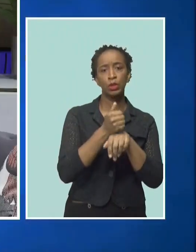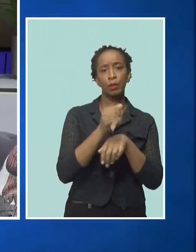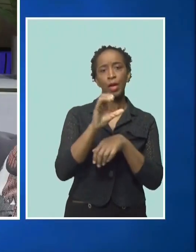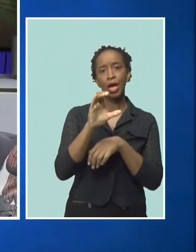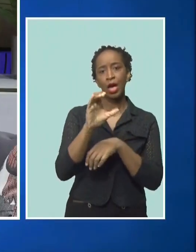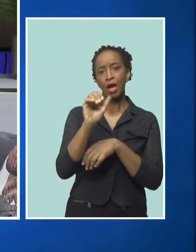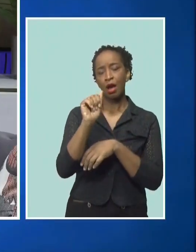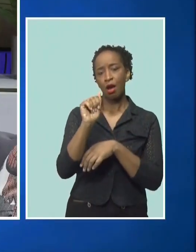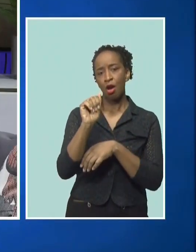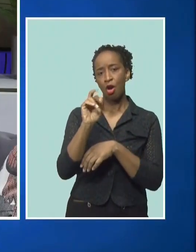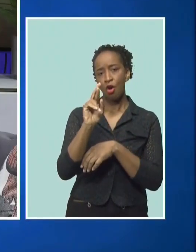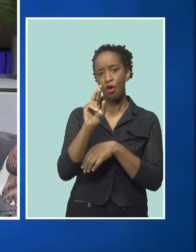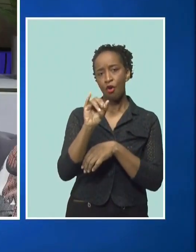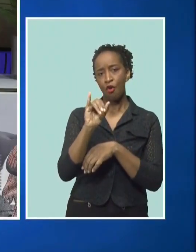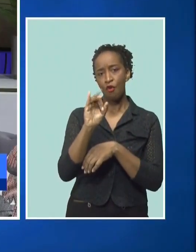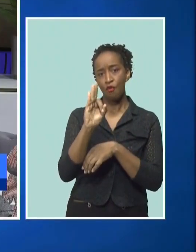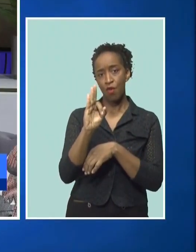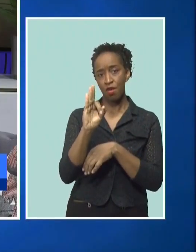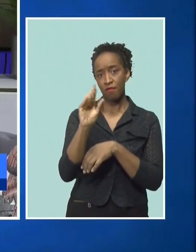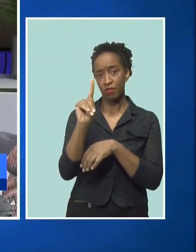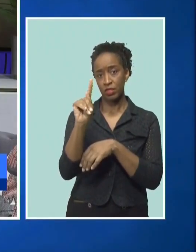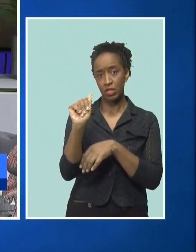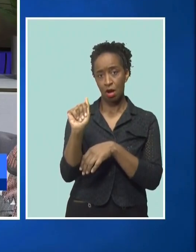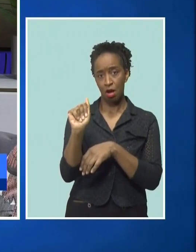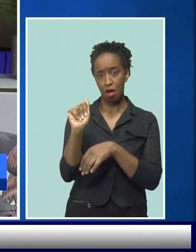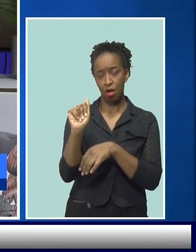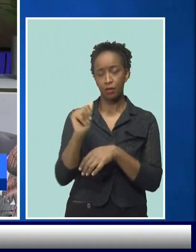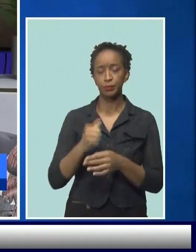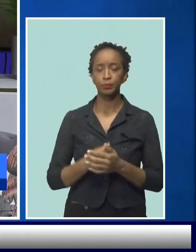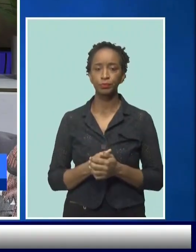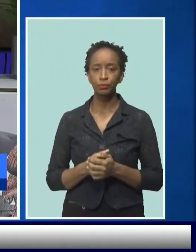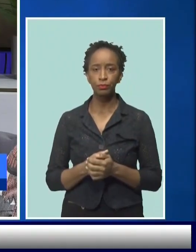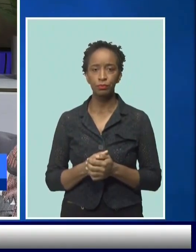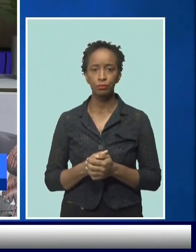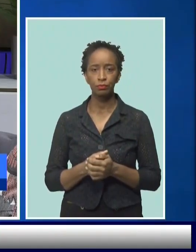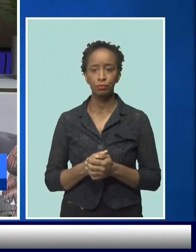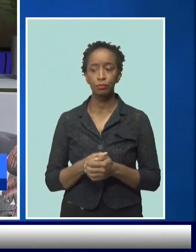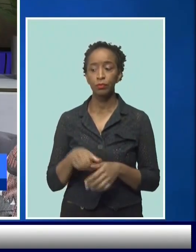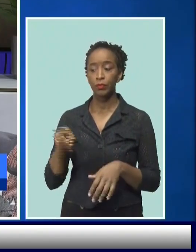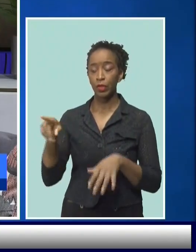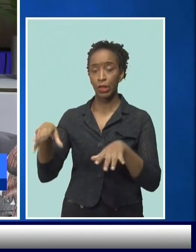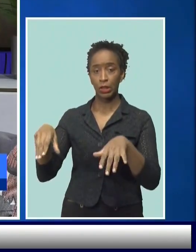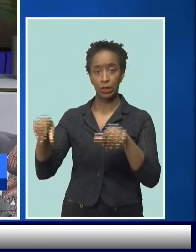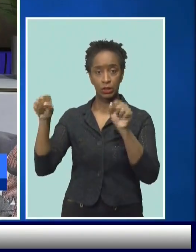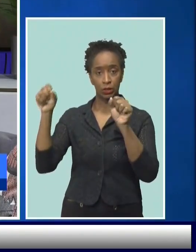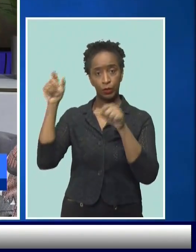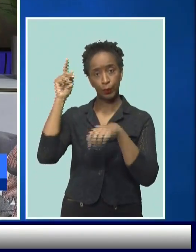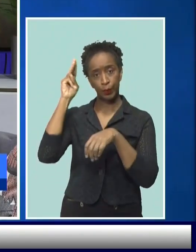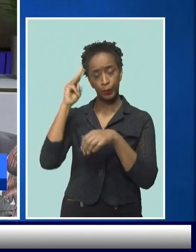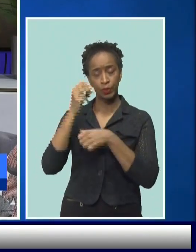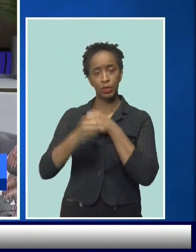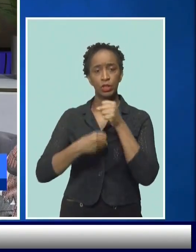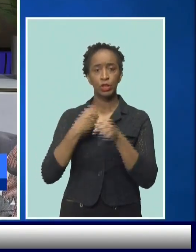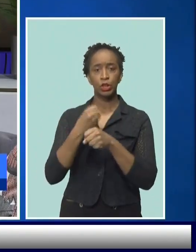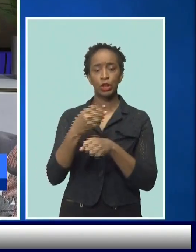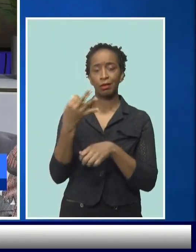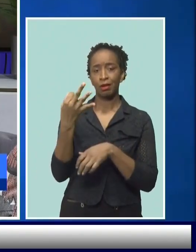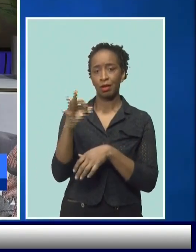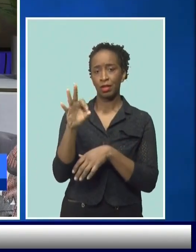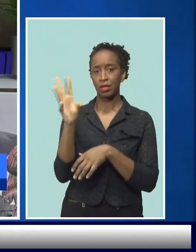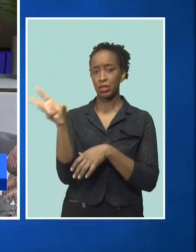He came to office in 1961 on the verge of the total collapse of the West